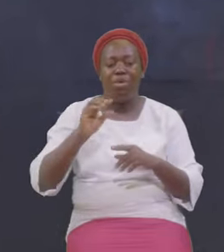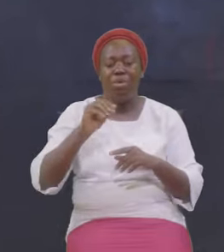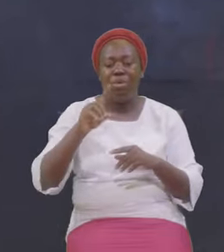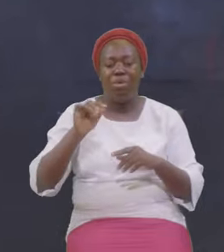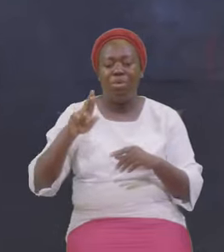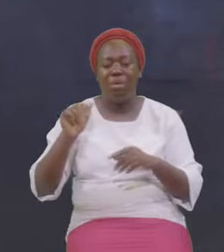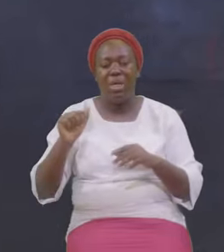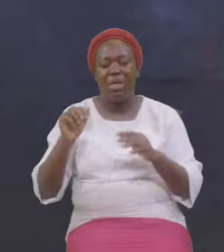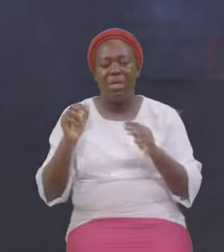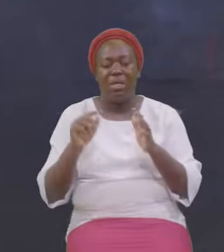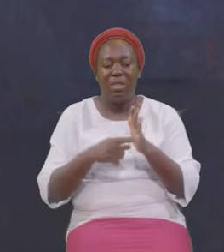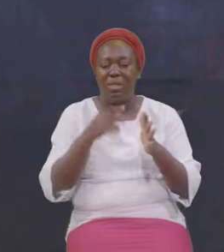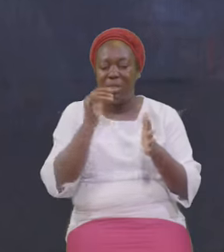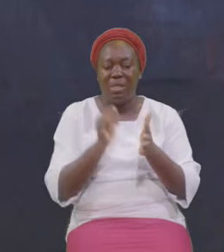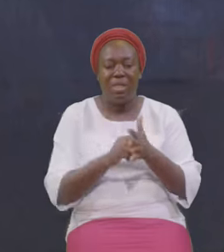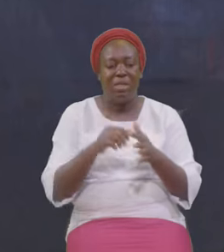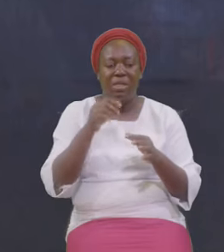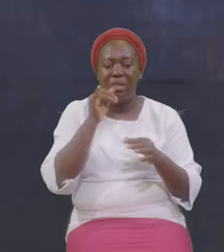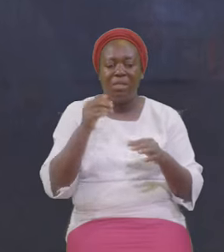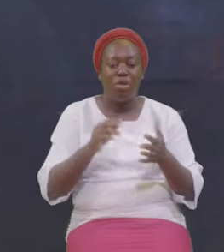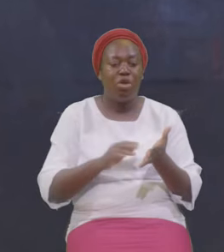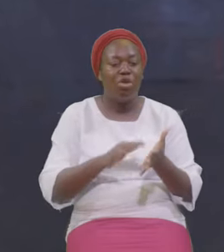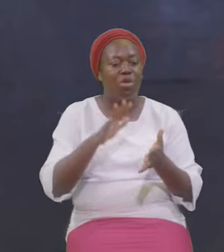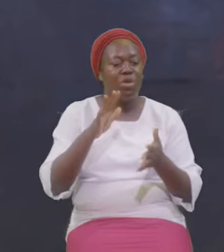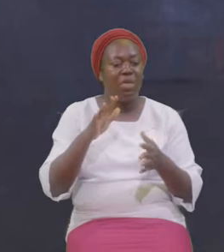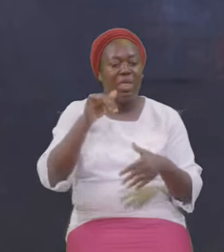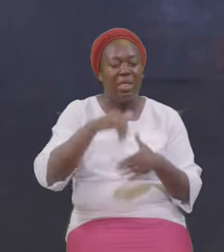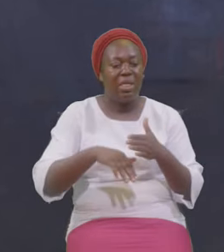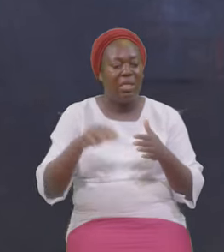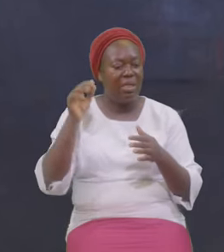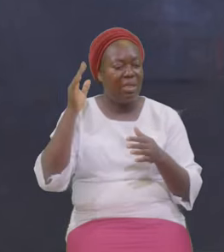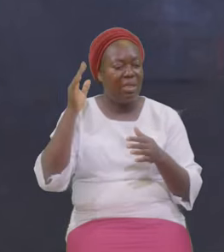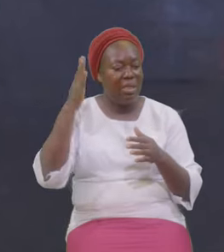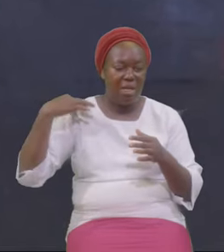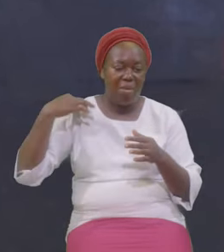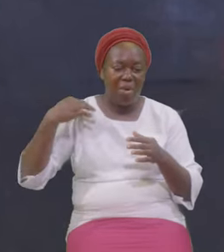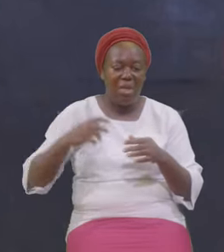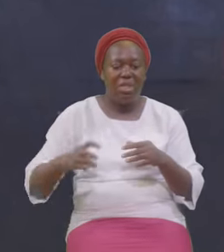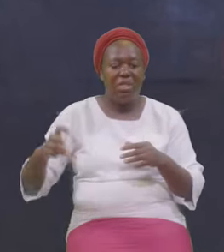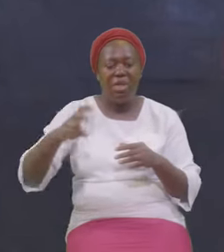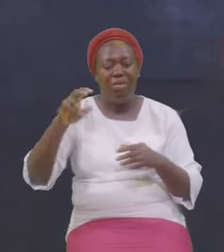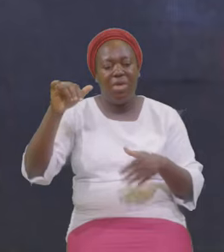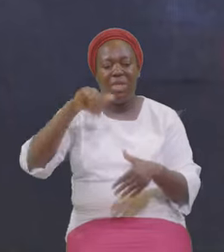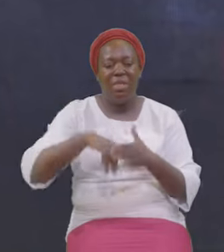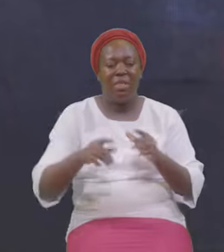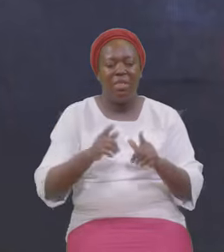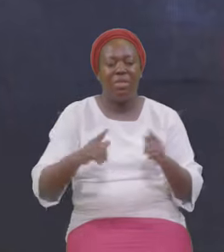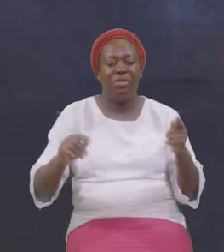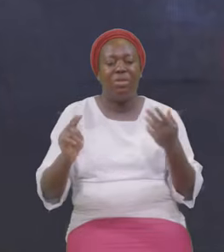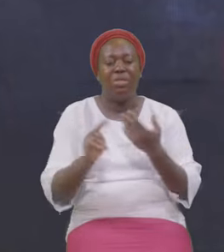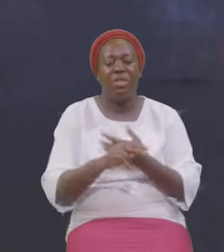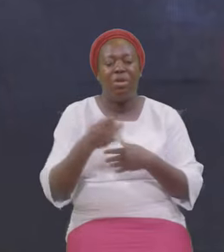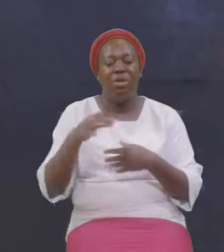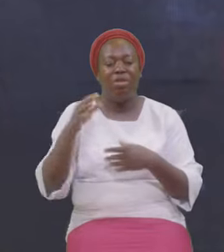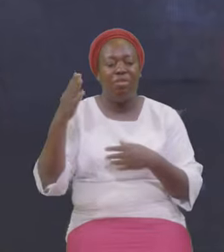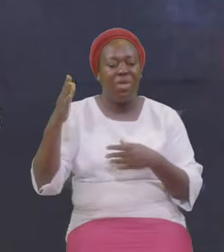is glorious in apparel, traveling in the greatness of his